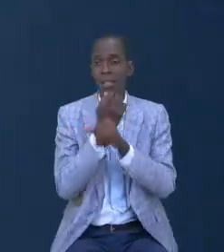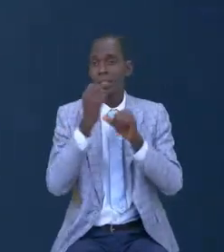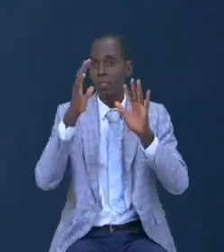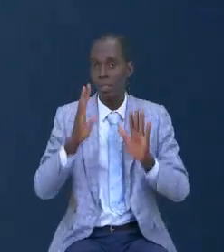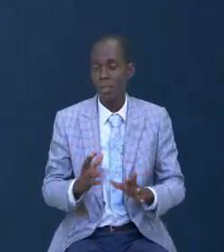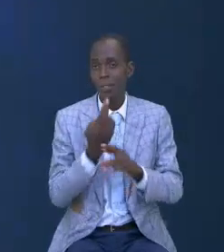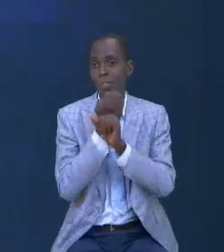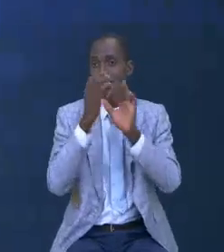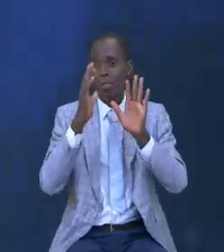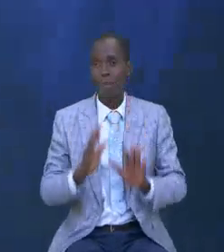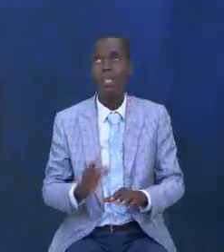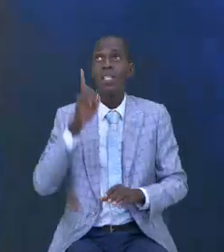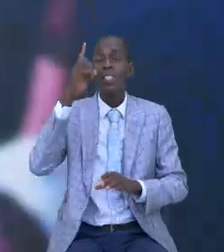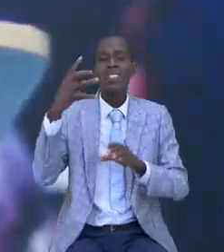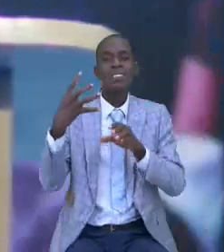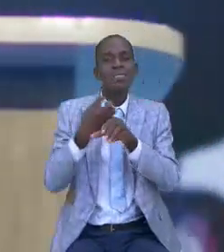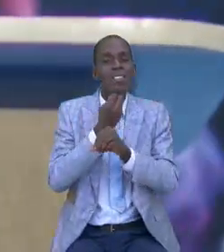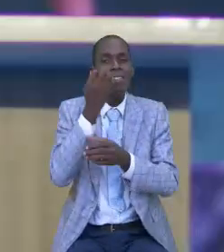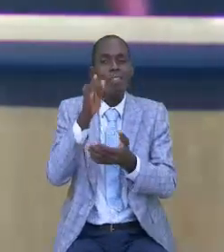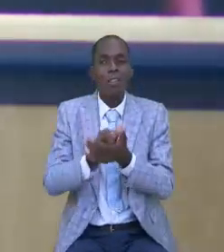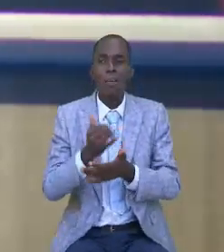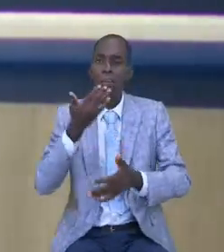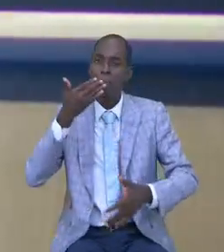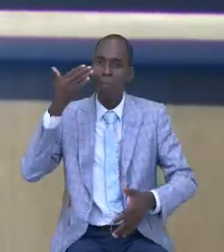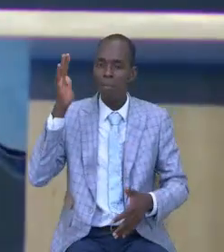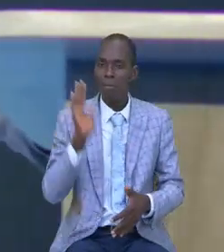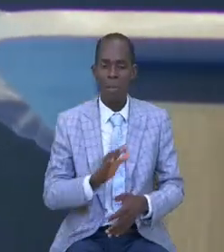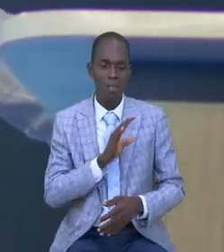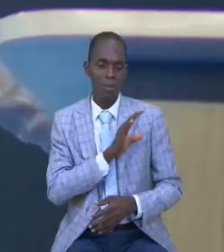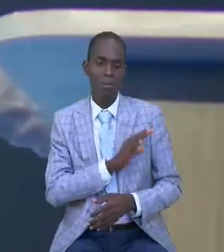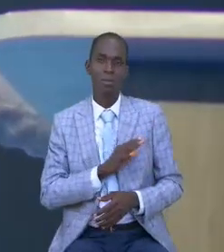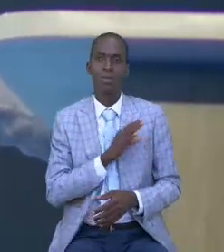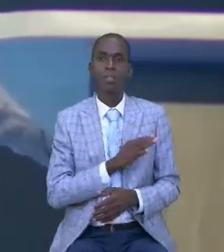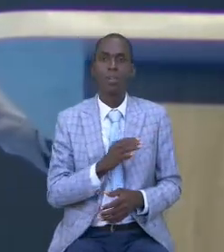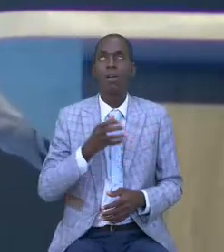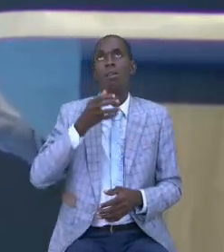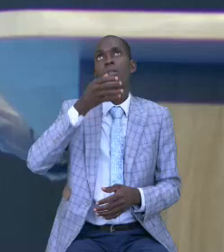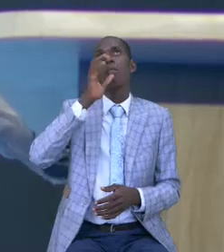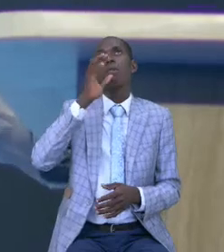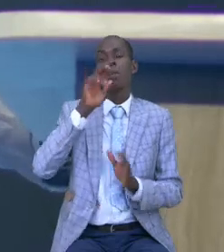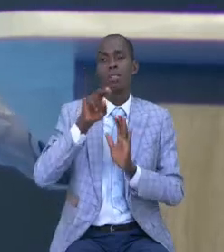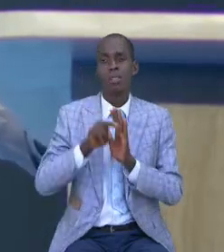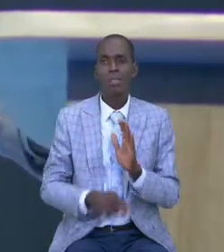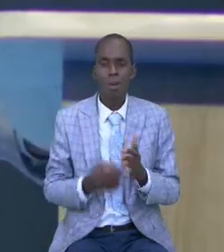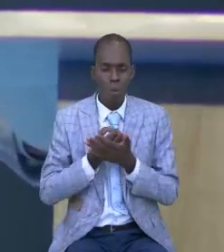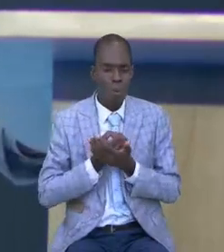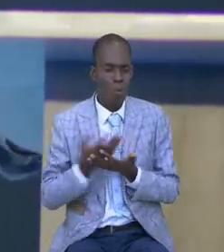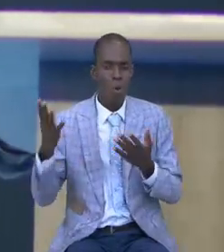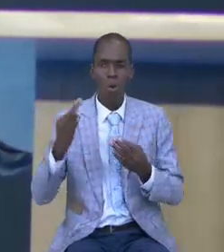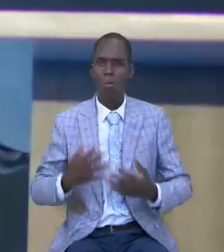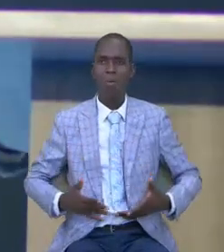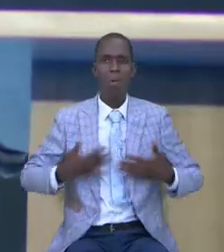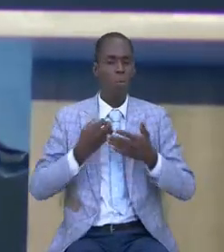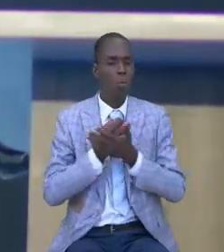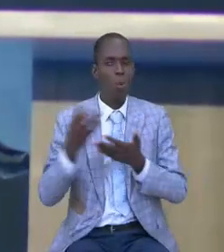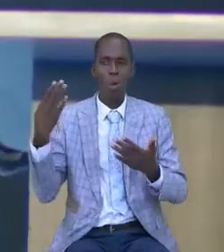he takes that bad character, drunkenness, waste of life, waste of